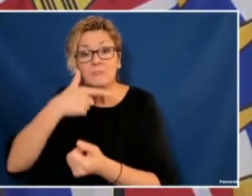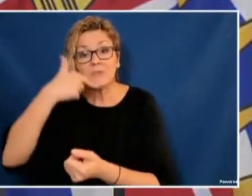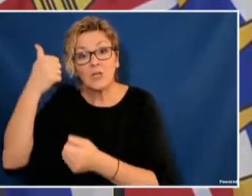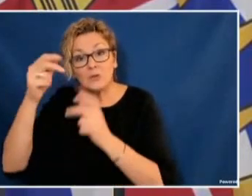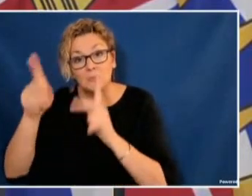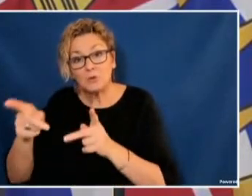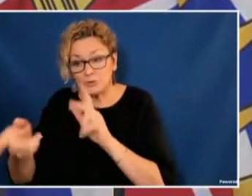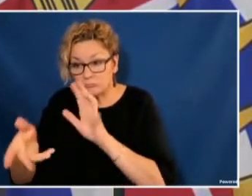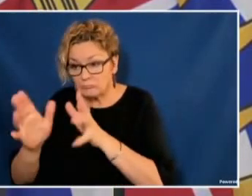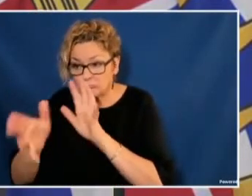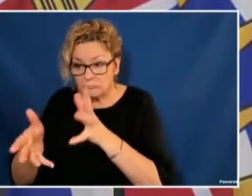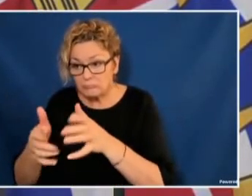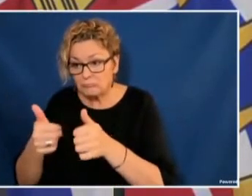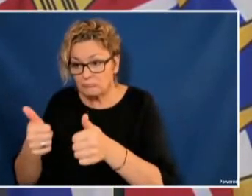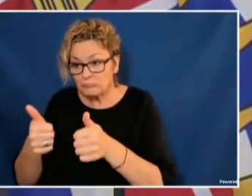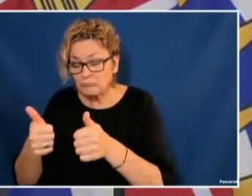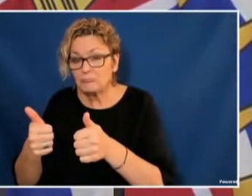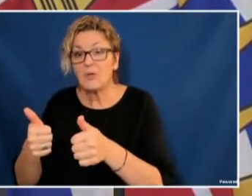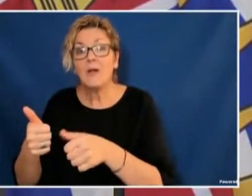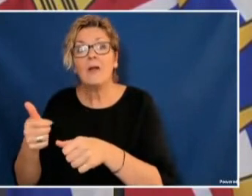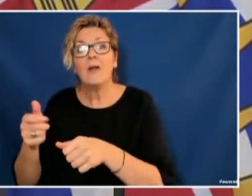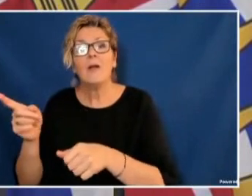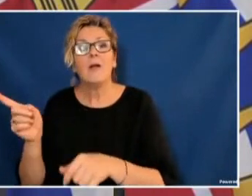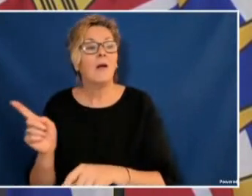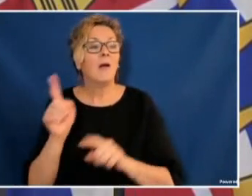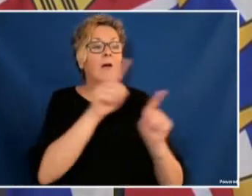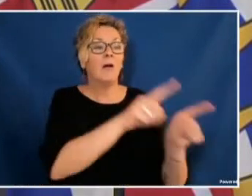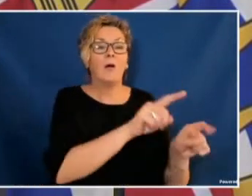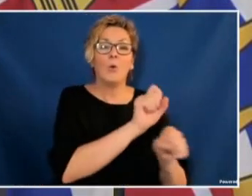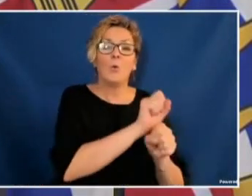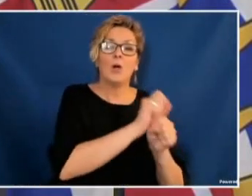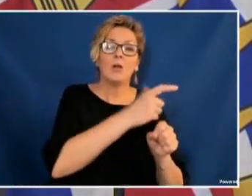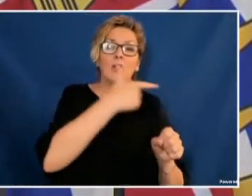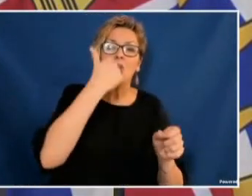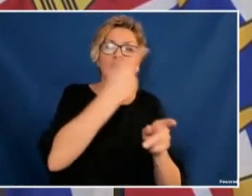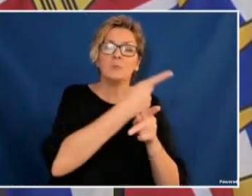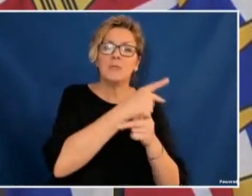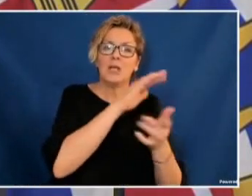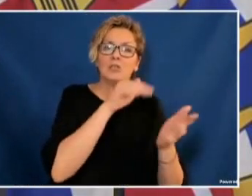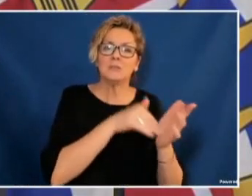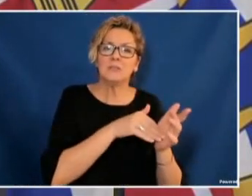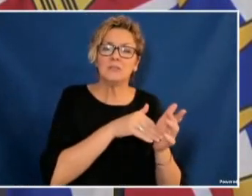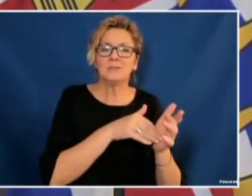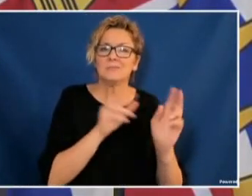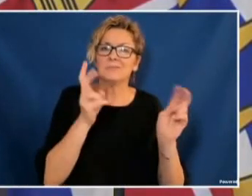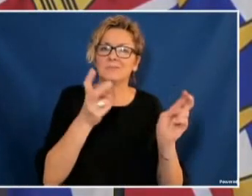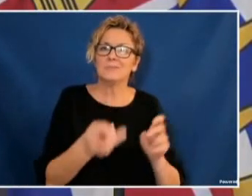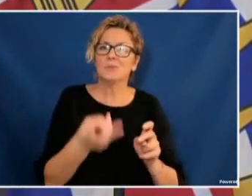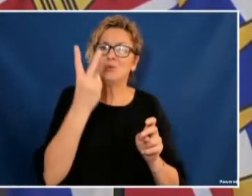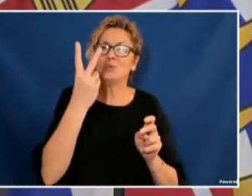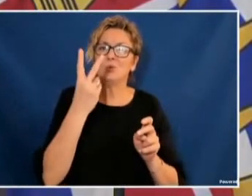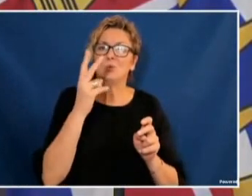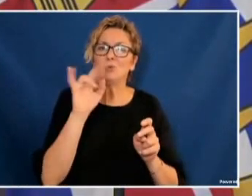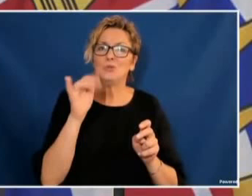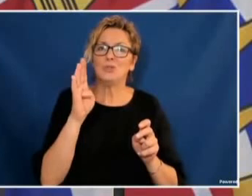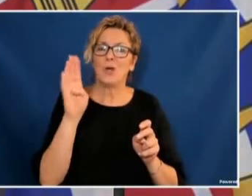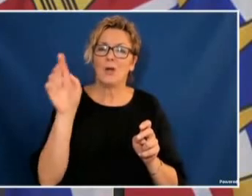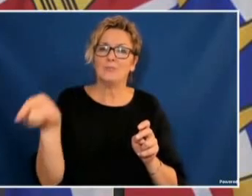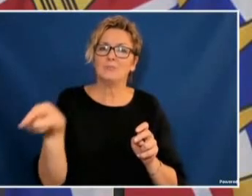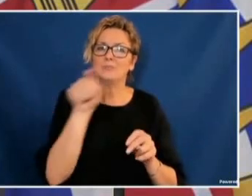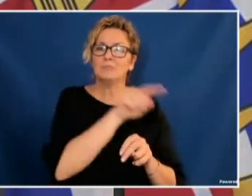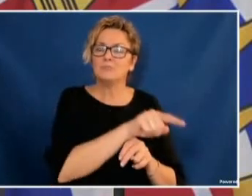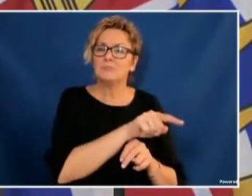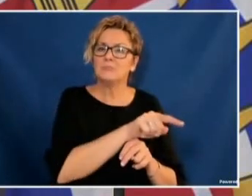were surprised by how soon we started to see the surge. Maybe another way of putting that perhaps would be being caught off guard. We've seen more health orders,